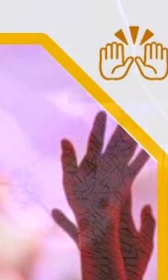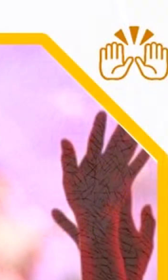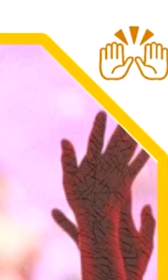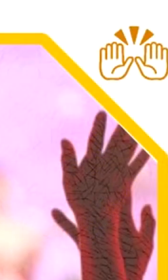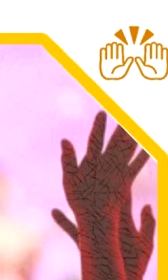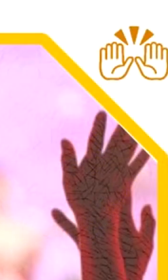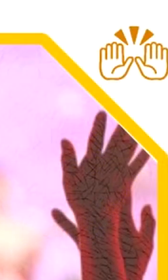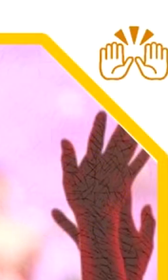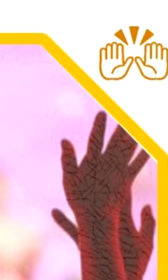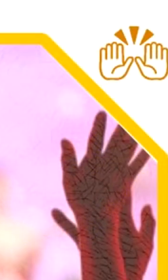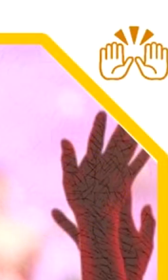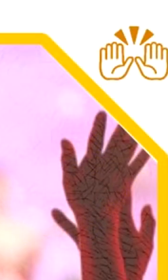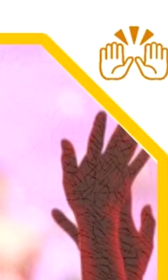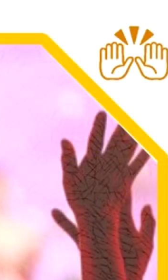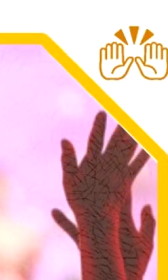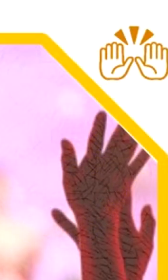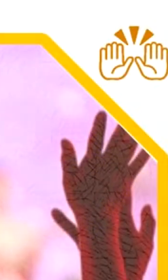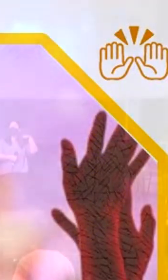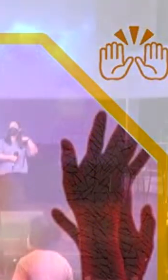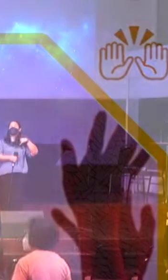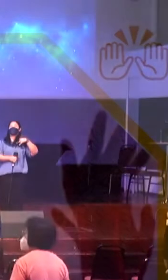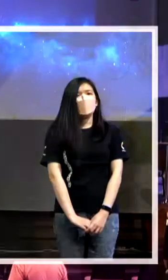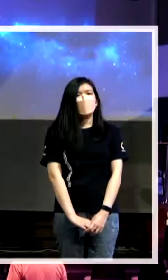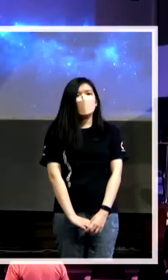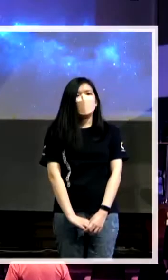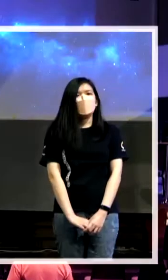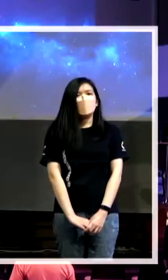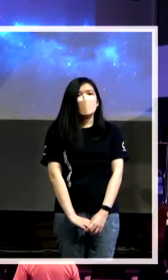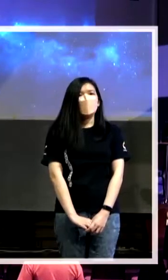yeah? Great things.